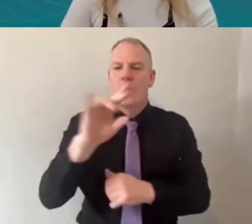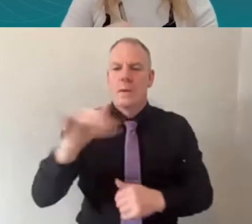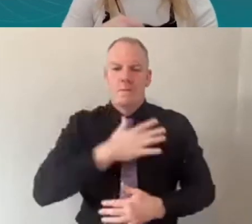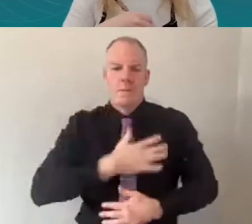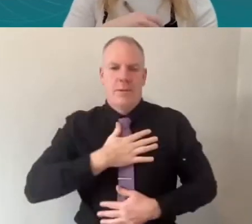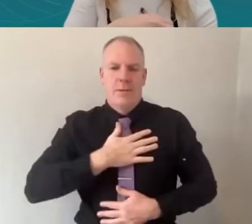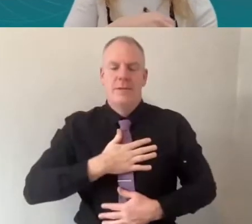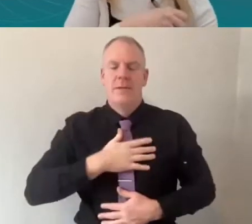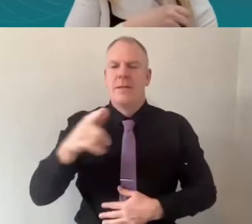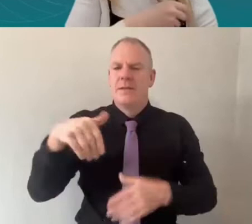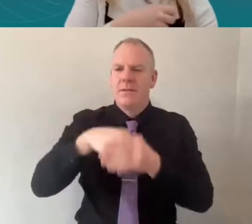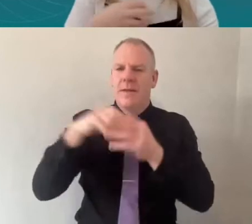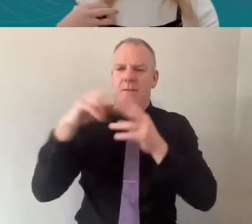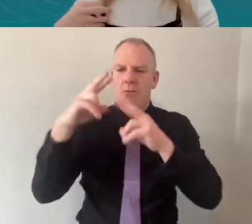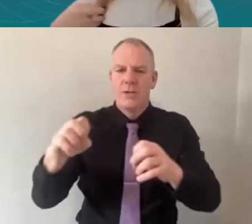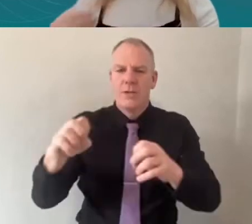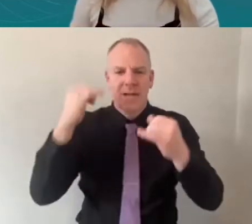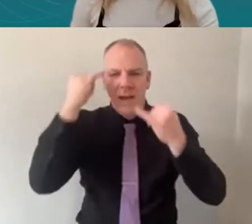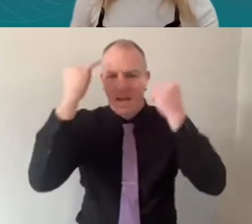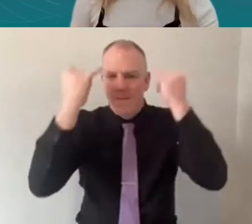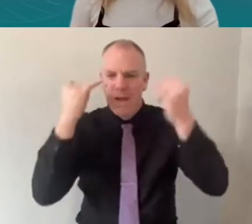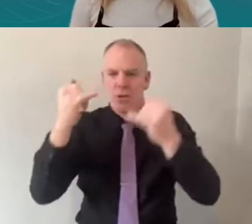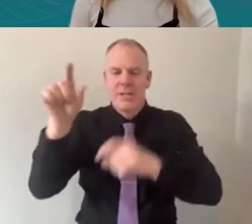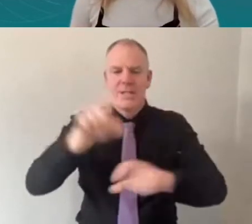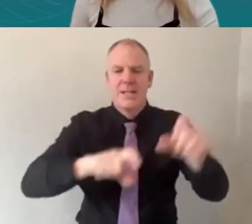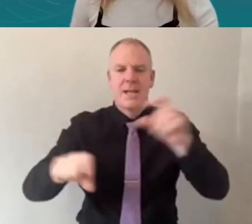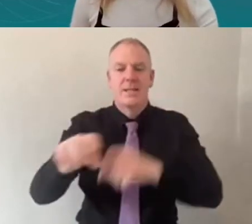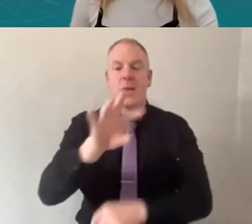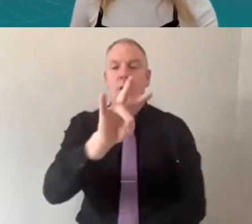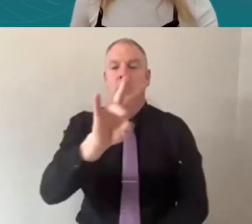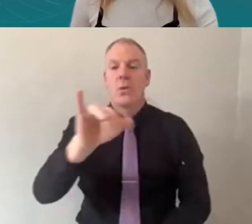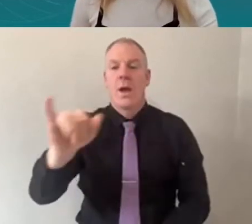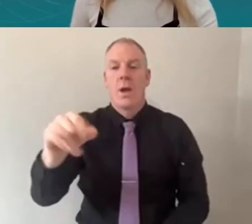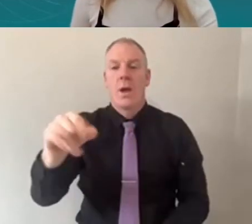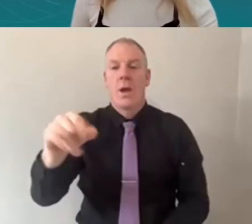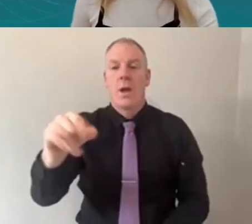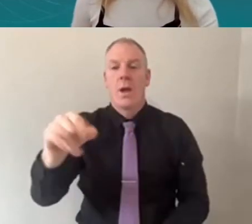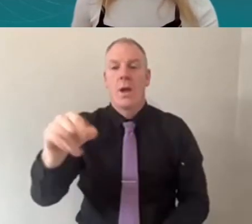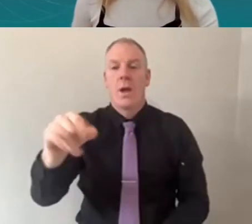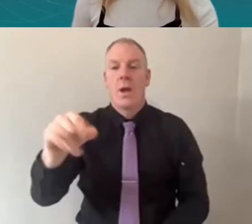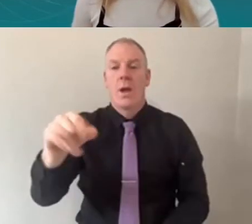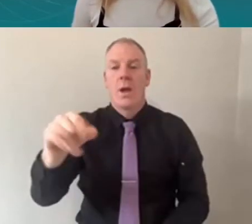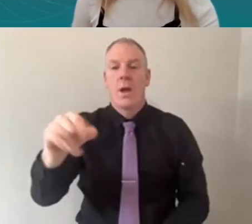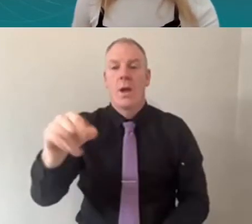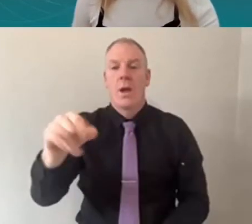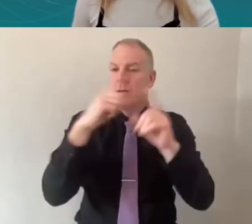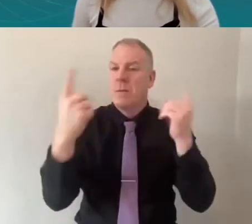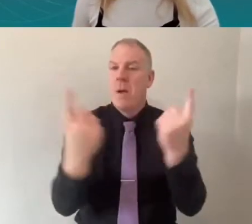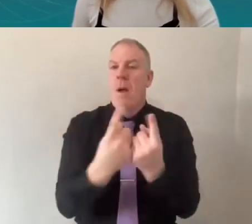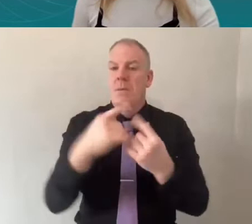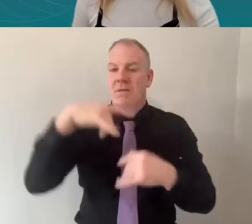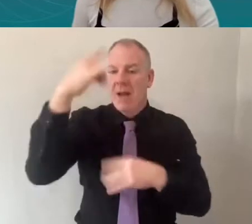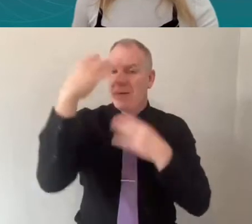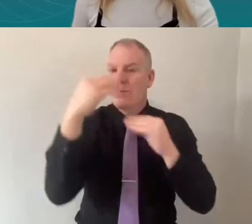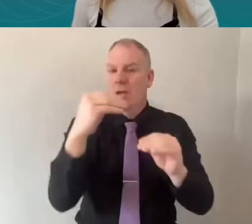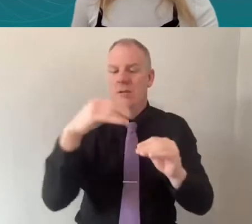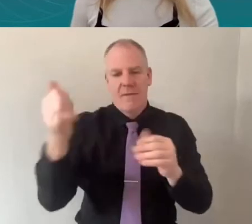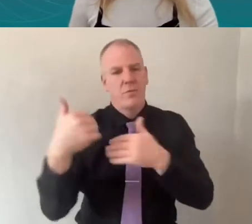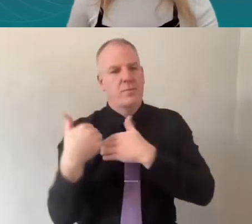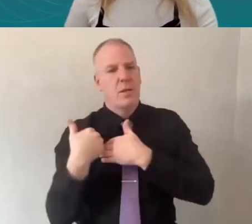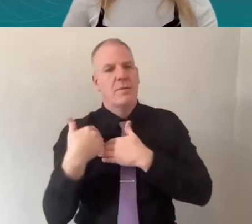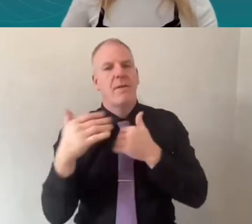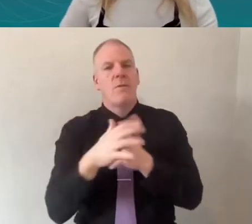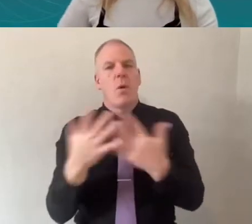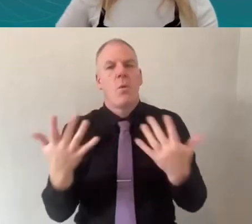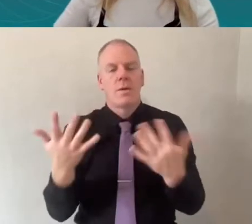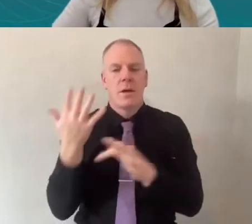research, innovation and science. QQI is the only agency under the aegis of the new department that has responsibility for the